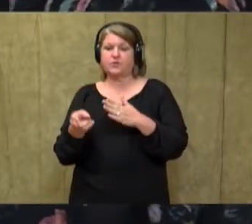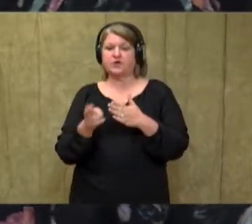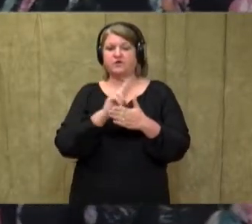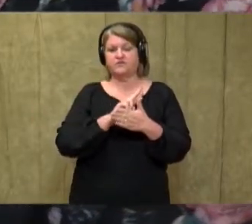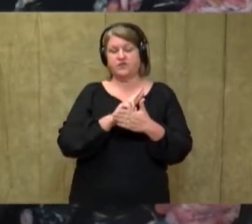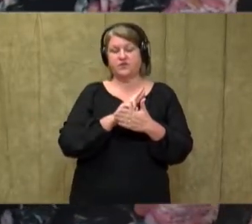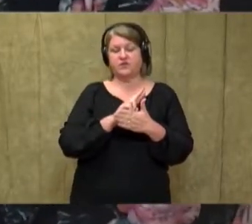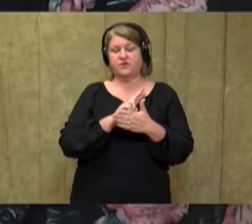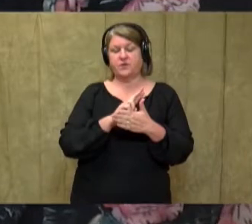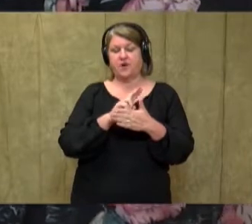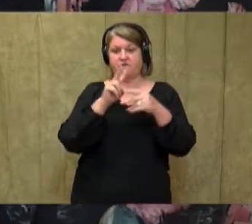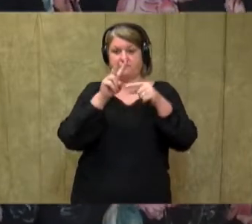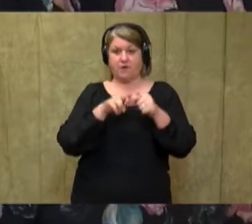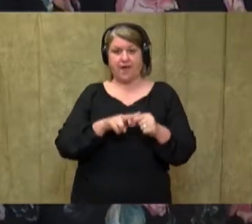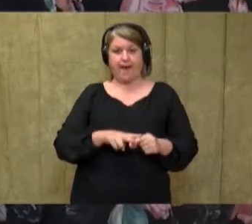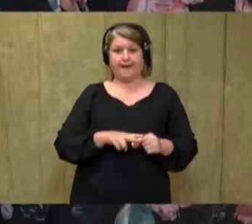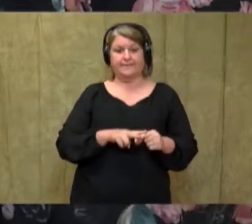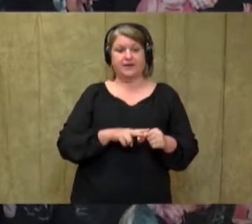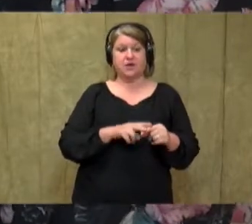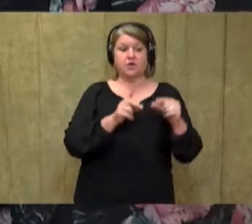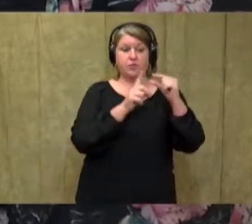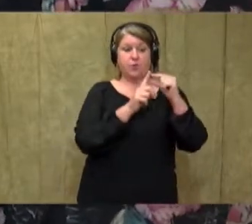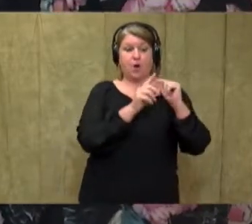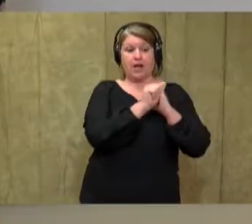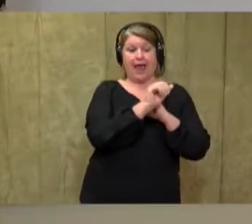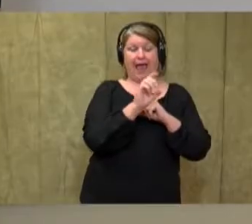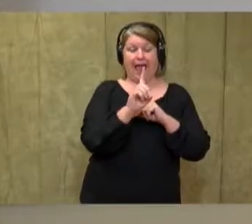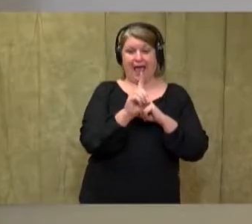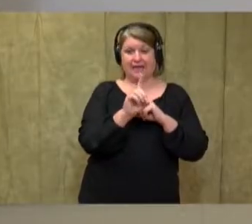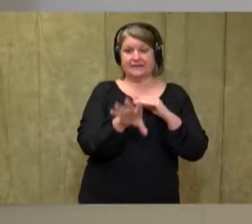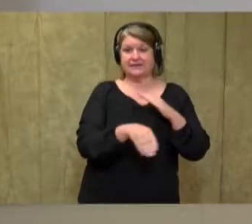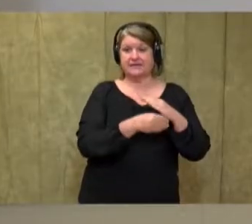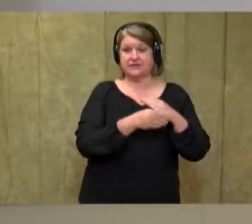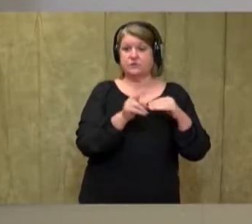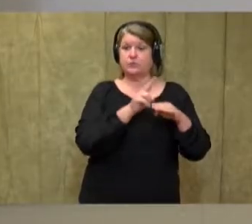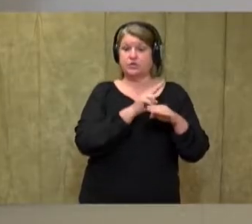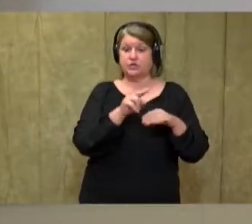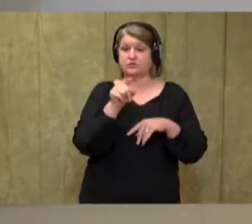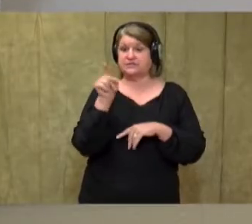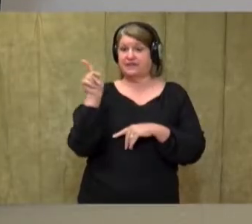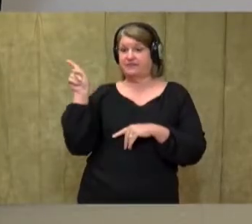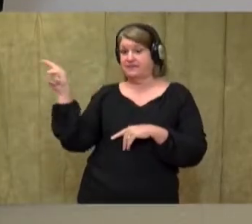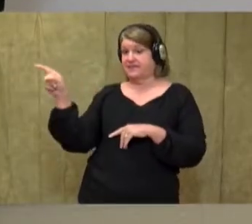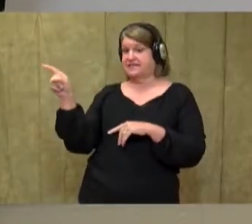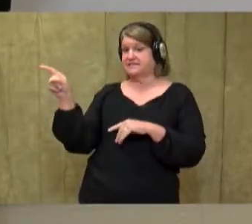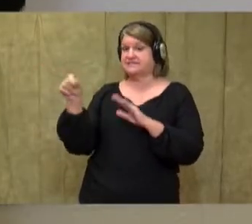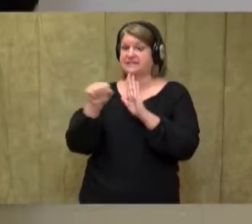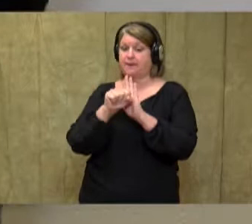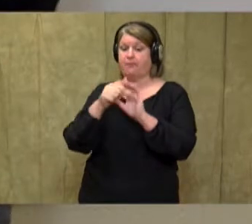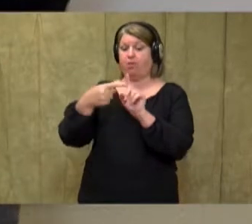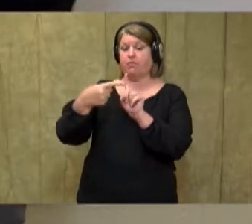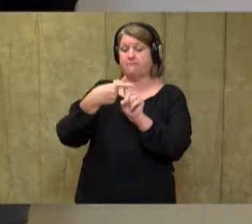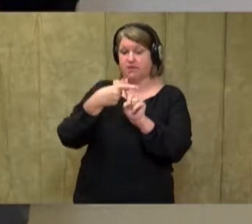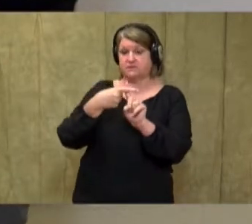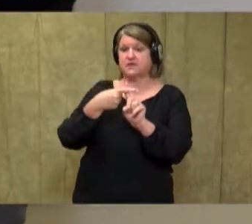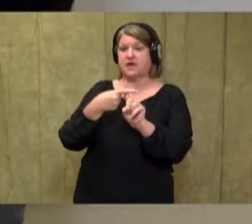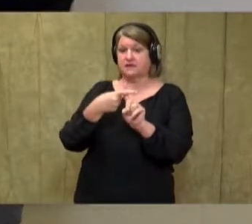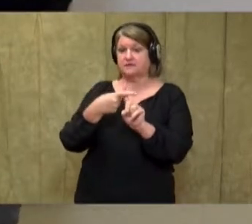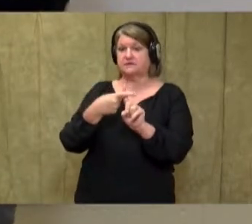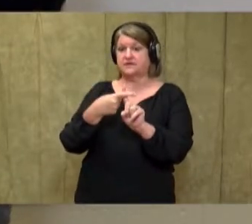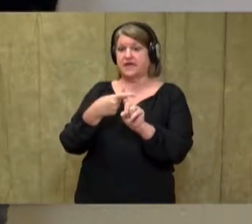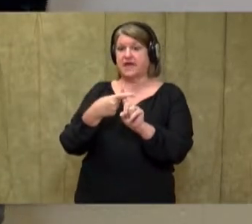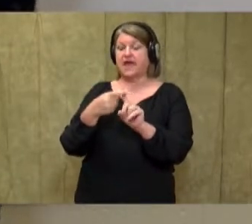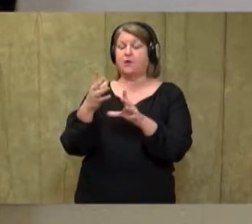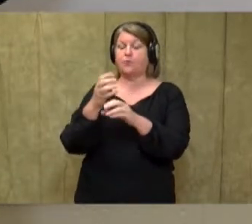words. We have the word add. When we add, we use this symbol, the plus sign, and we get a